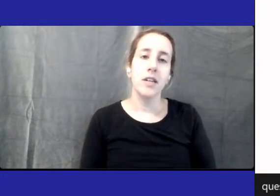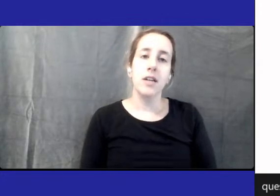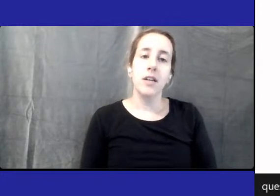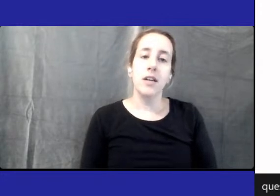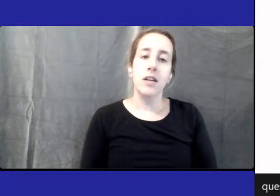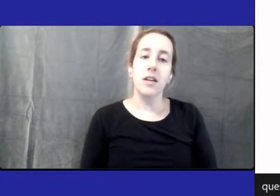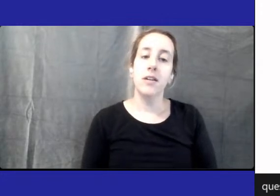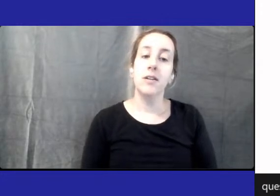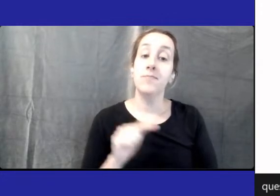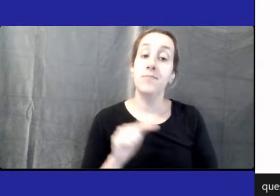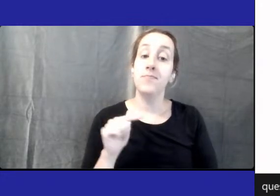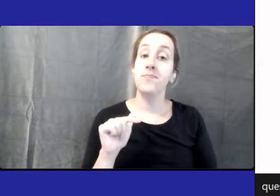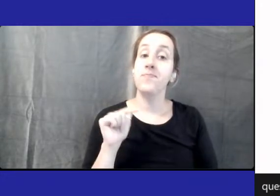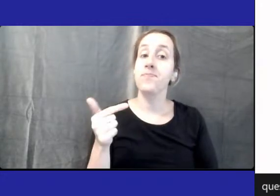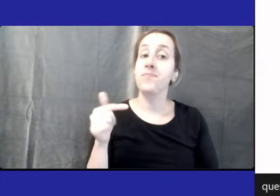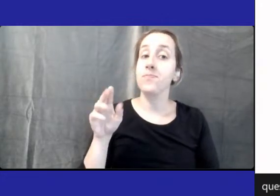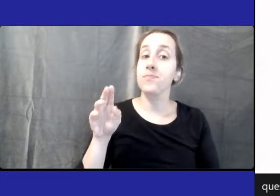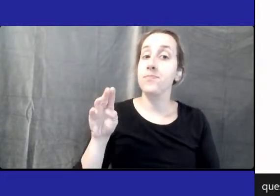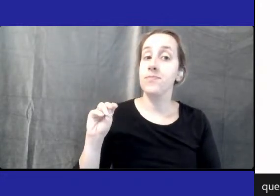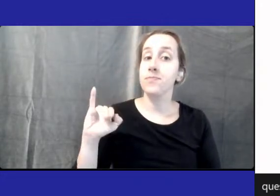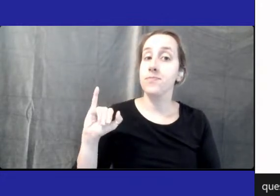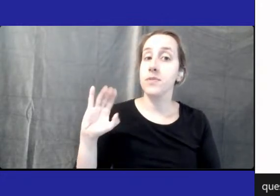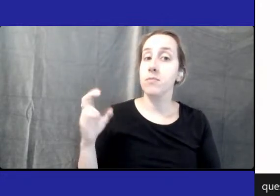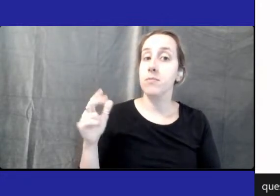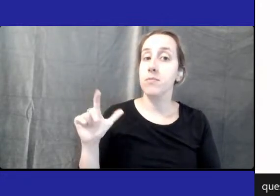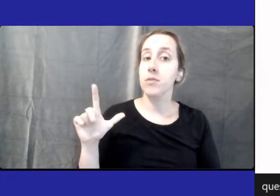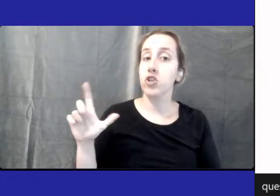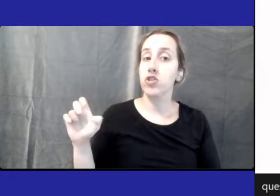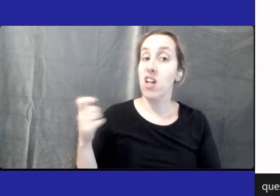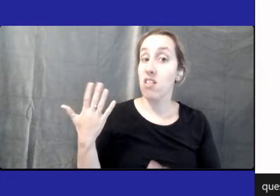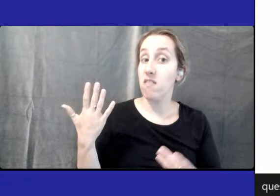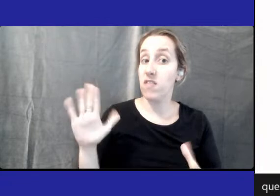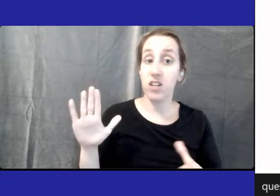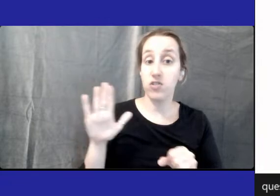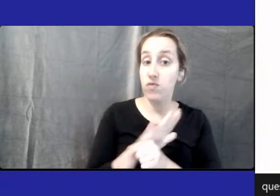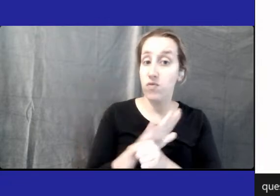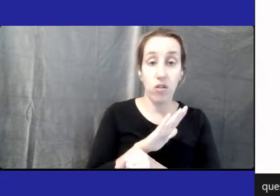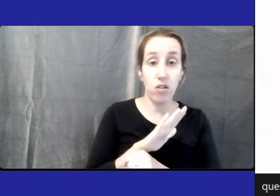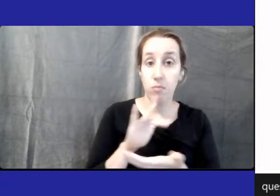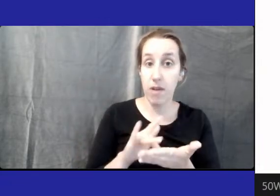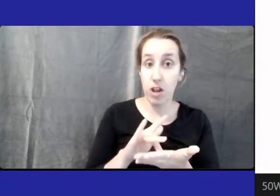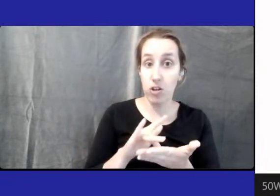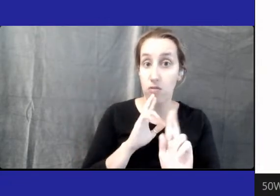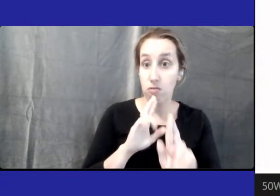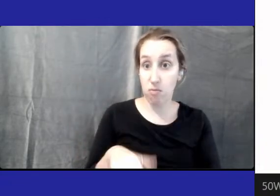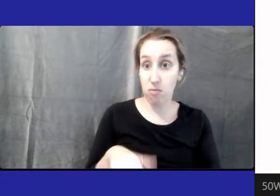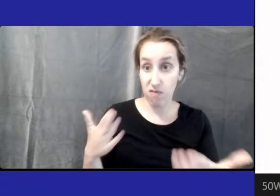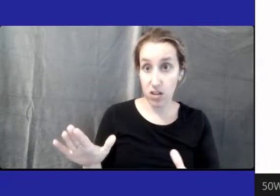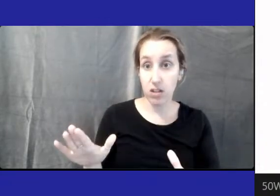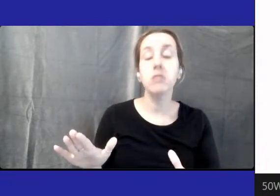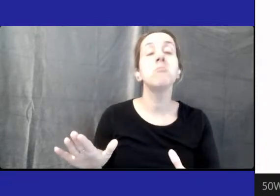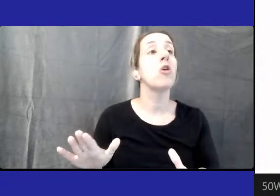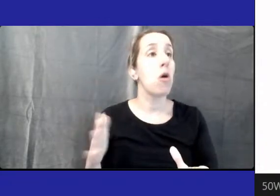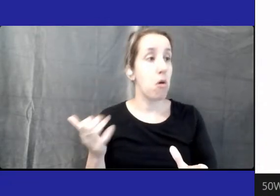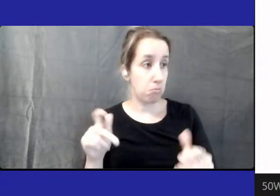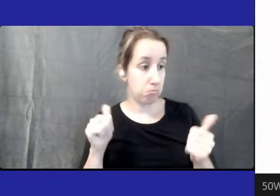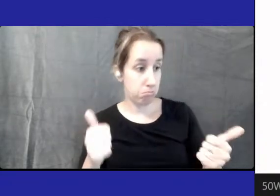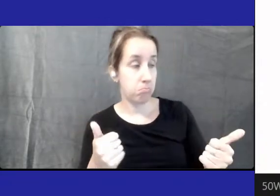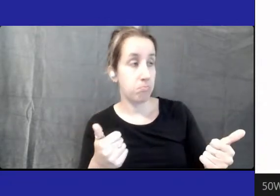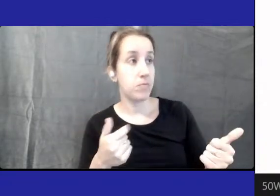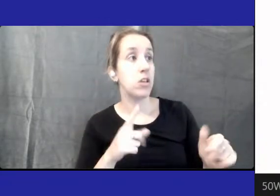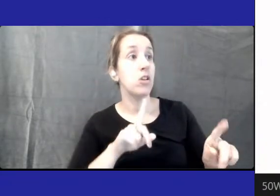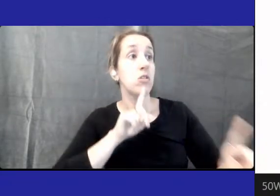Michelle, have we done the whole medical report? yes. Okay, and we've done questions. Okay, then, very